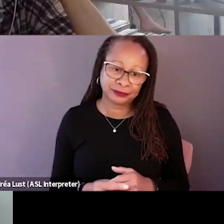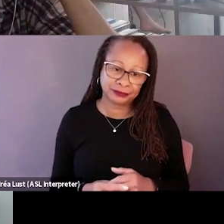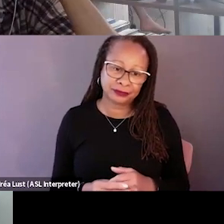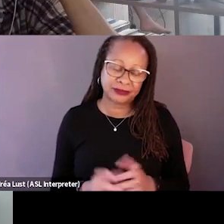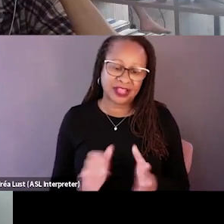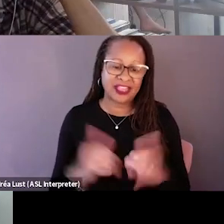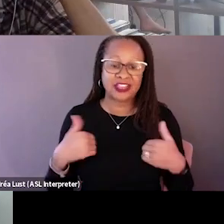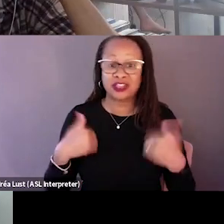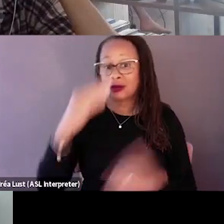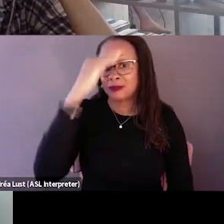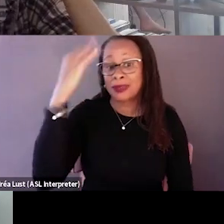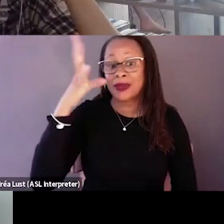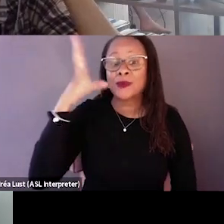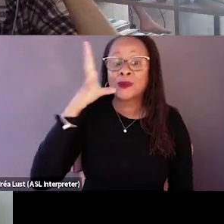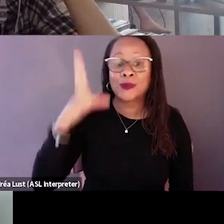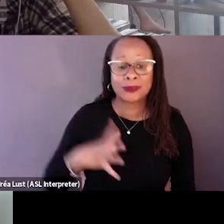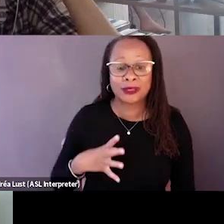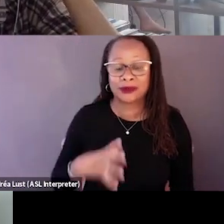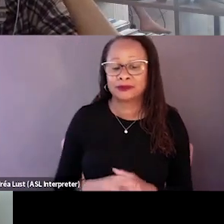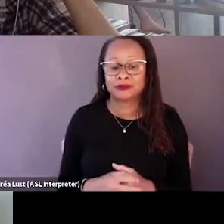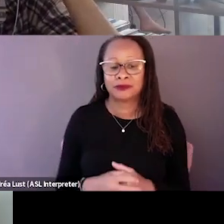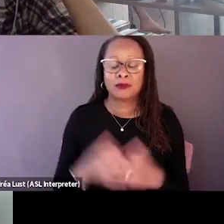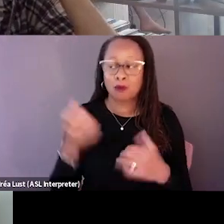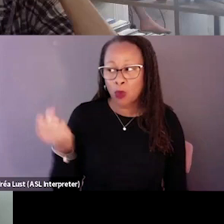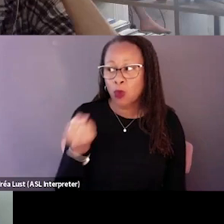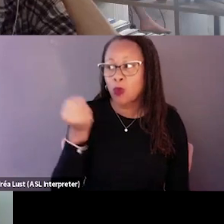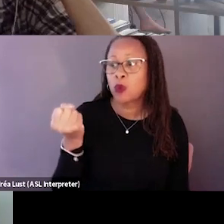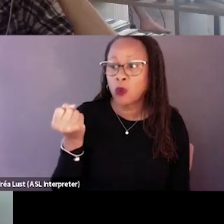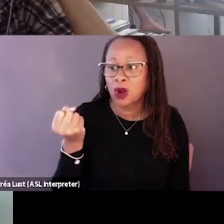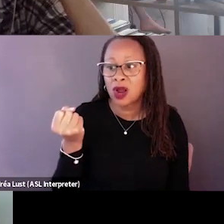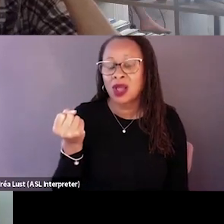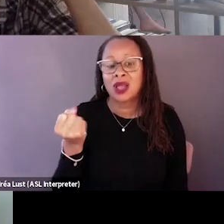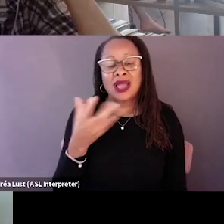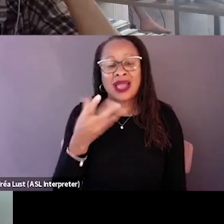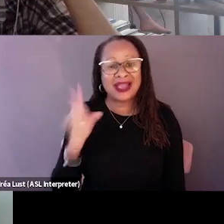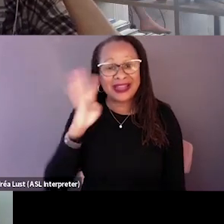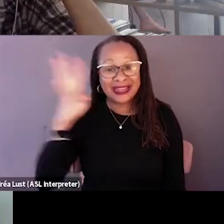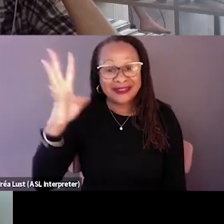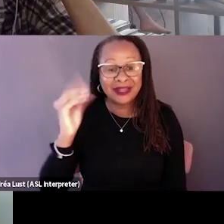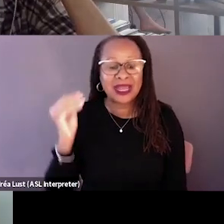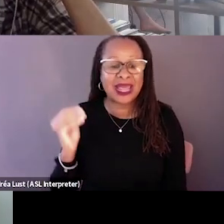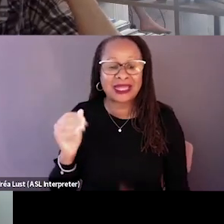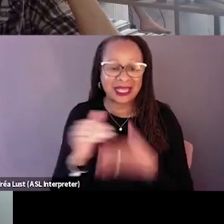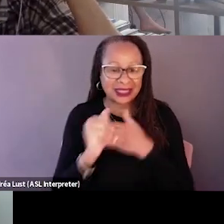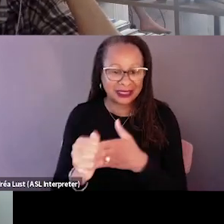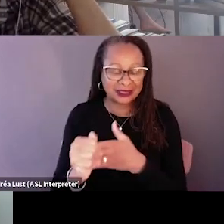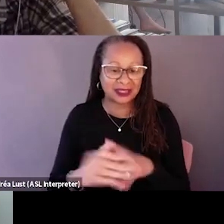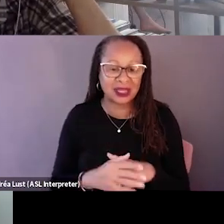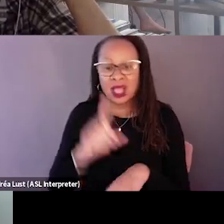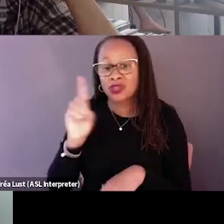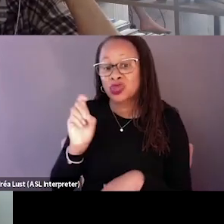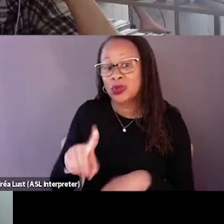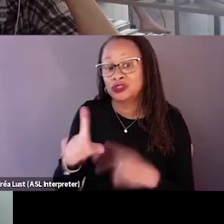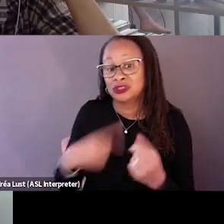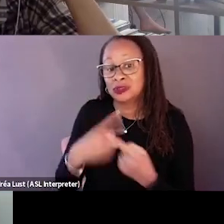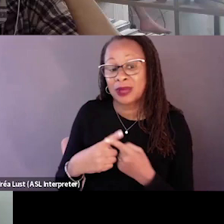young Black women hold and innovate and lead. The question is